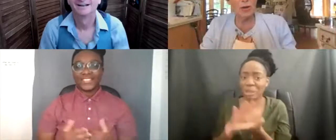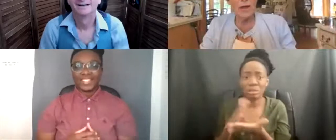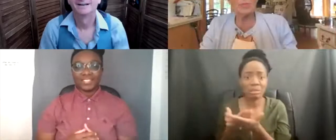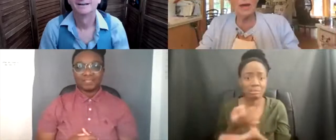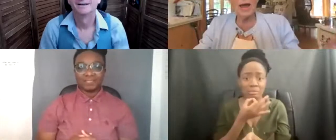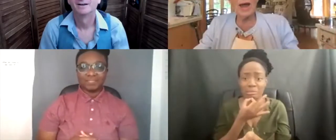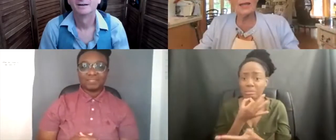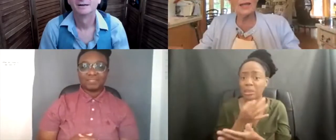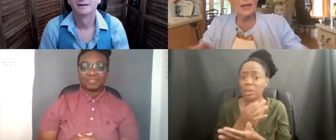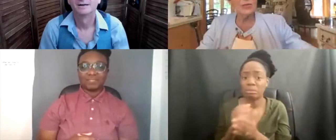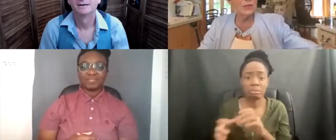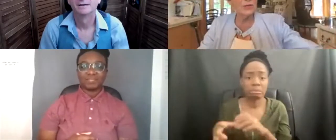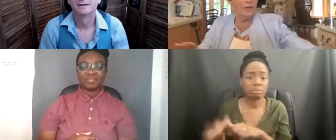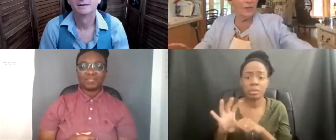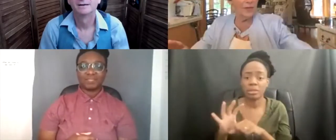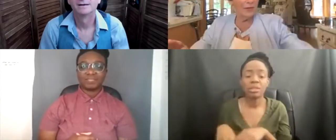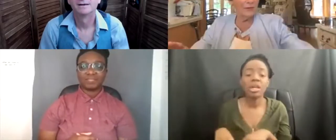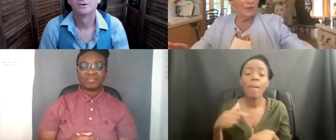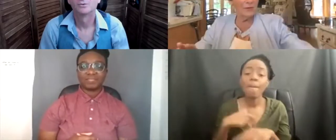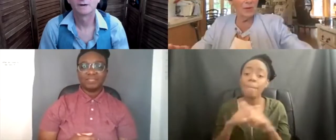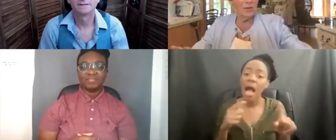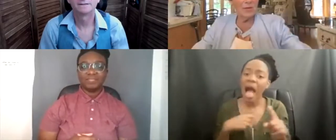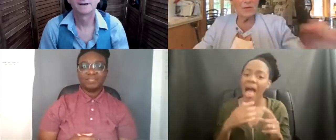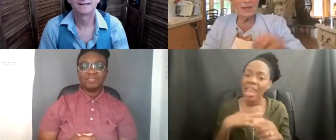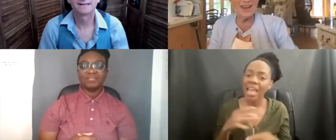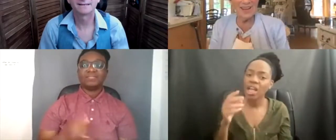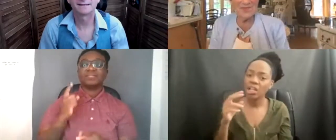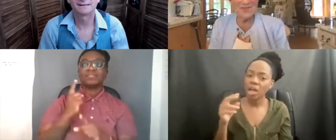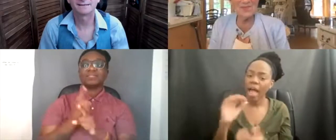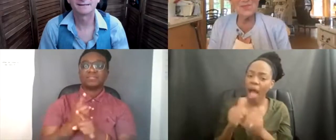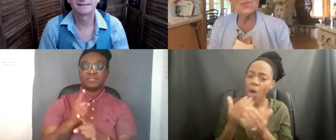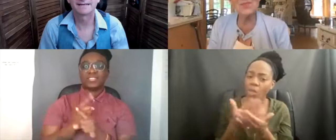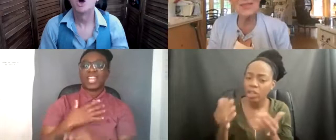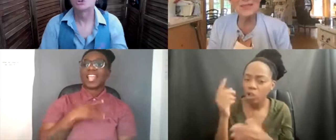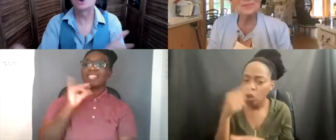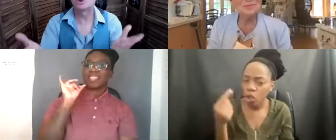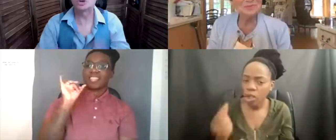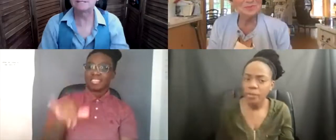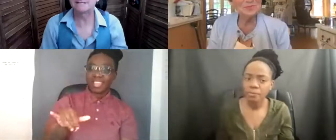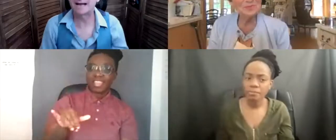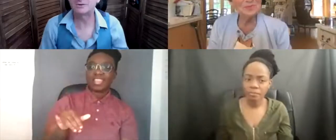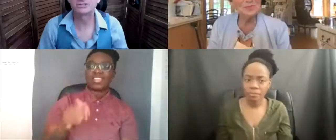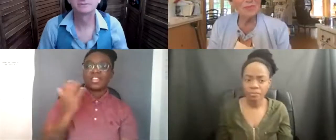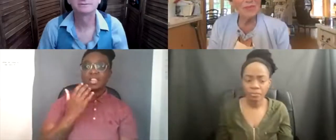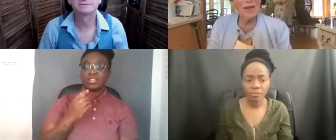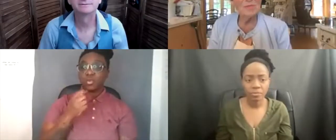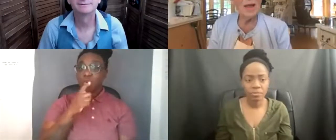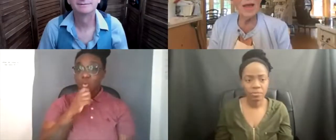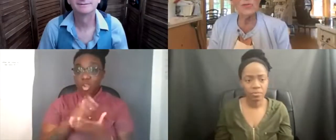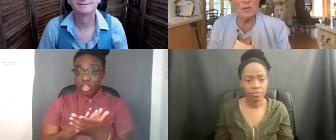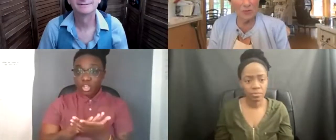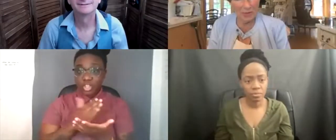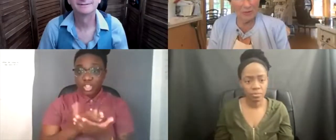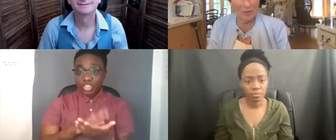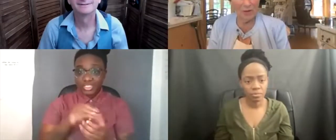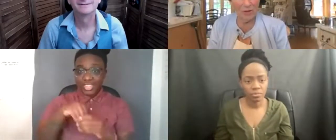I'm not a good cook, but I like the look of things, you know? I like that. So who cooks in the house? My